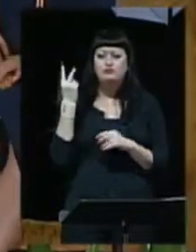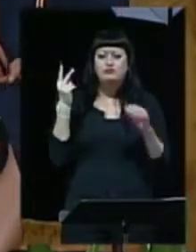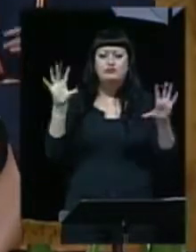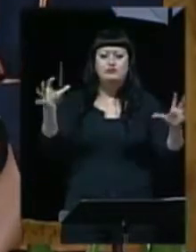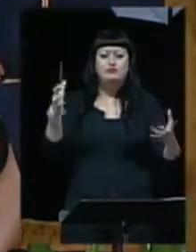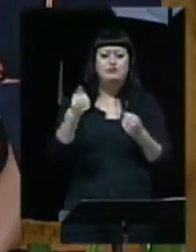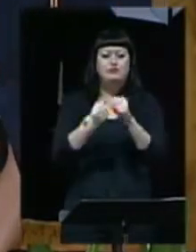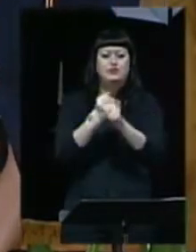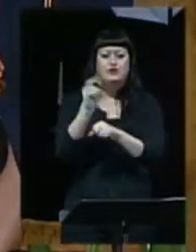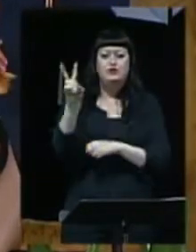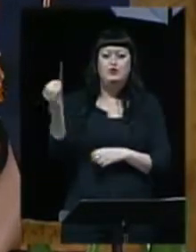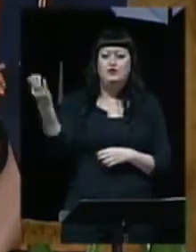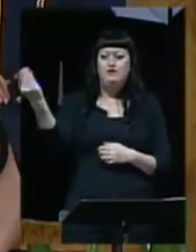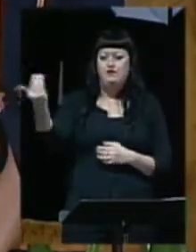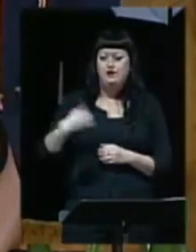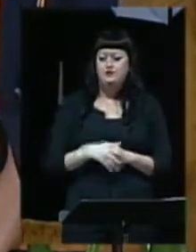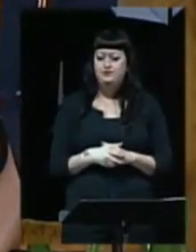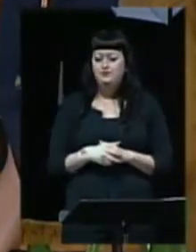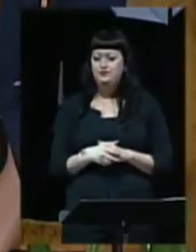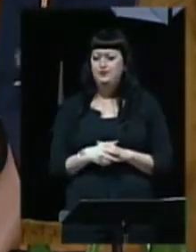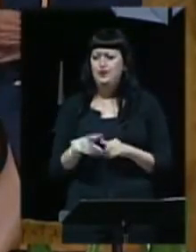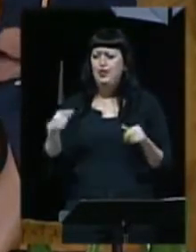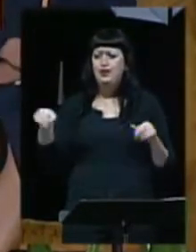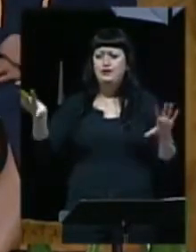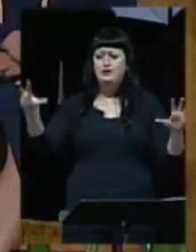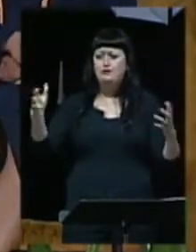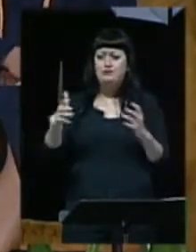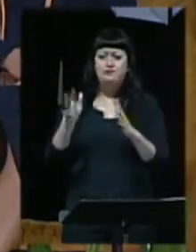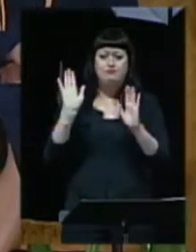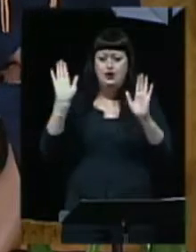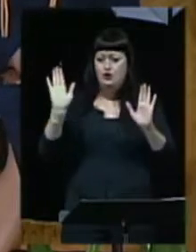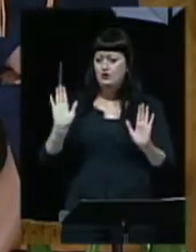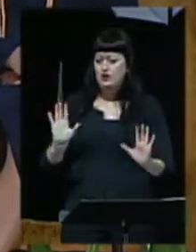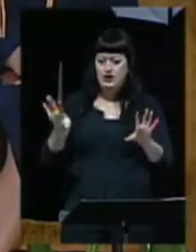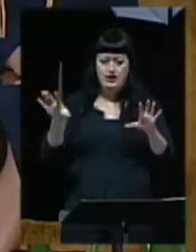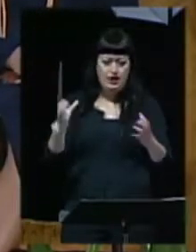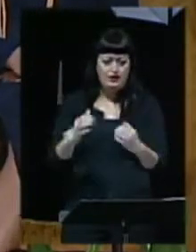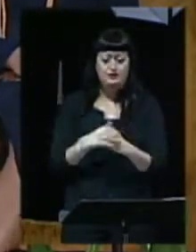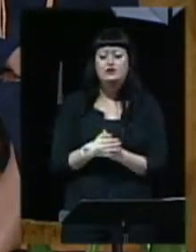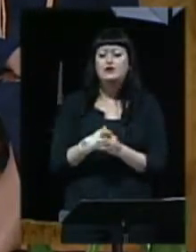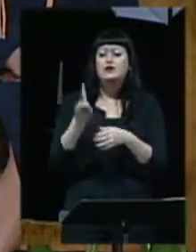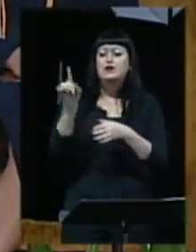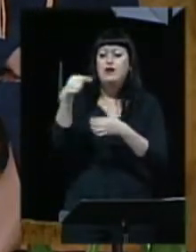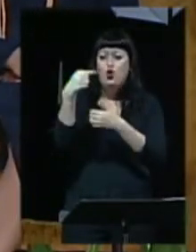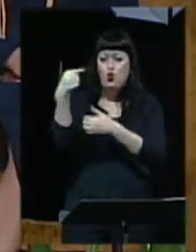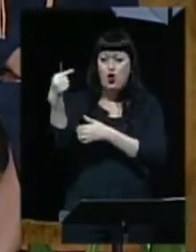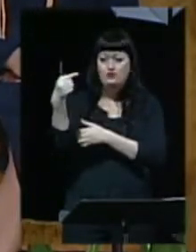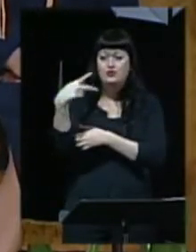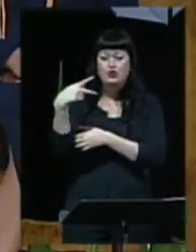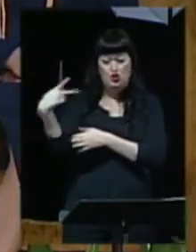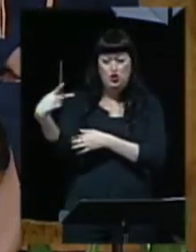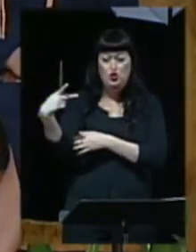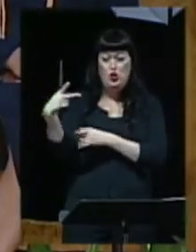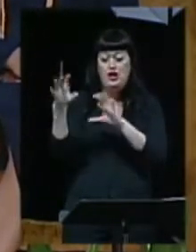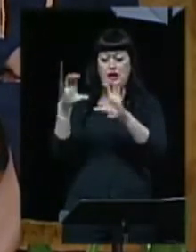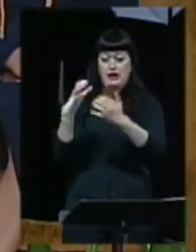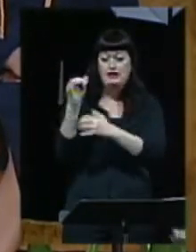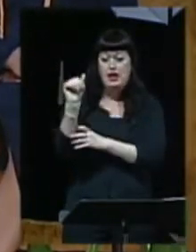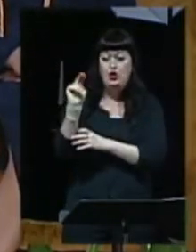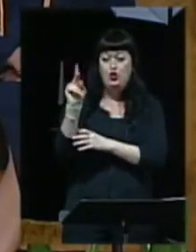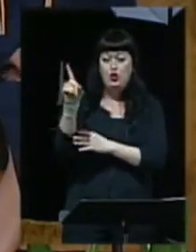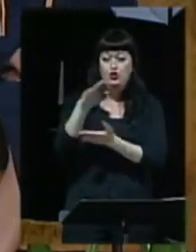of 2015. This is an outstanding class. They've been ranked number one or two in Class A